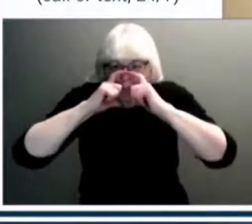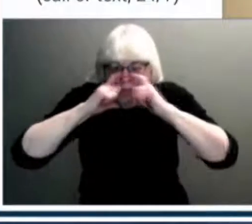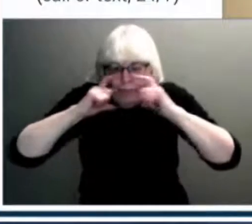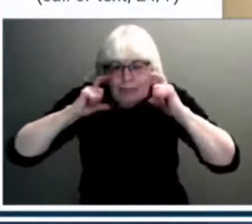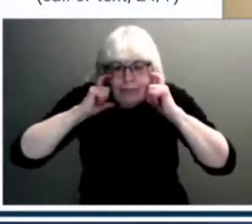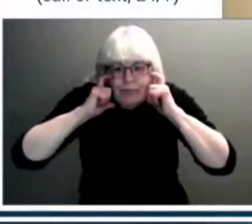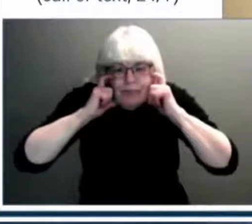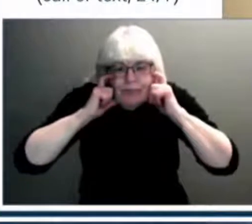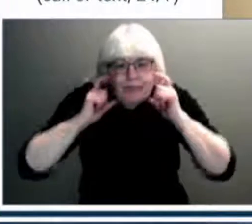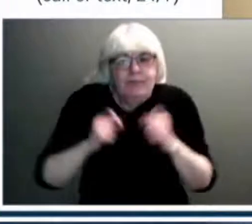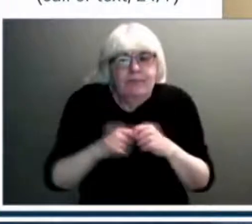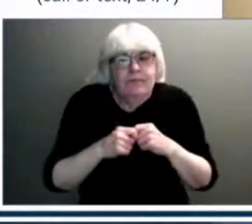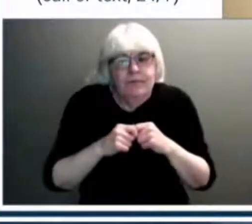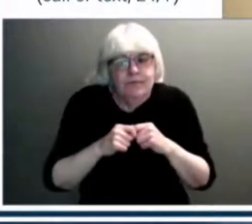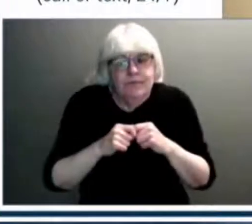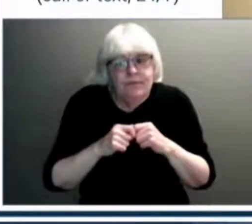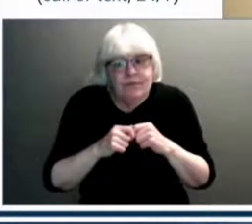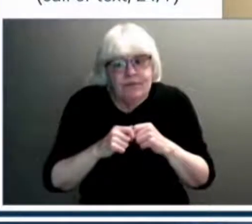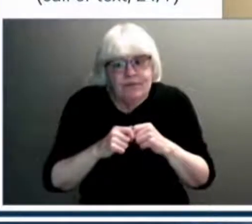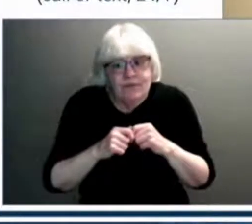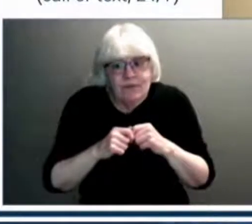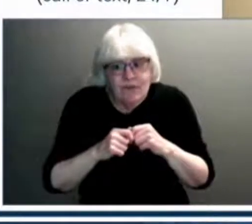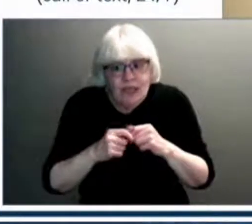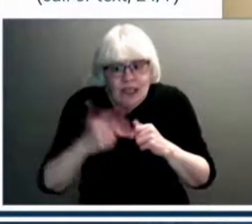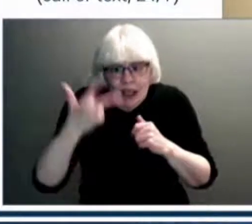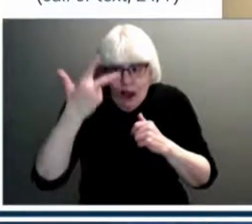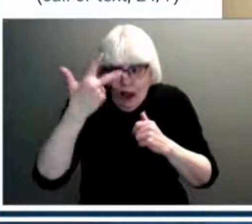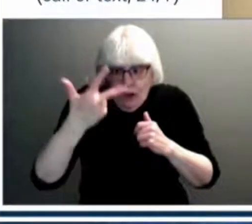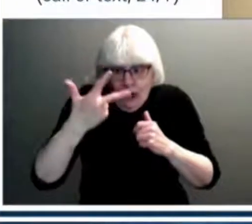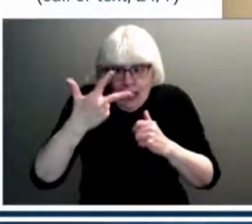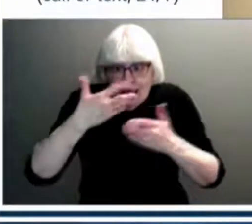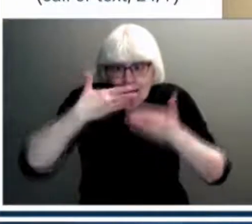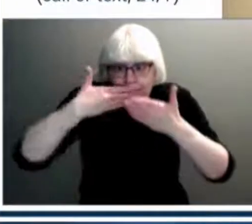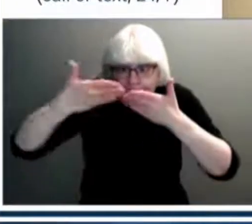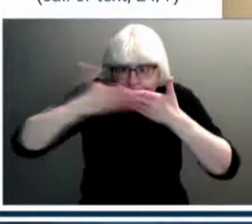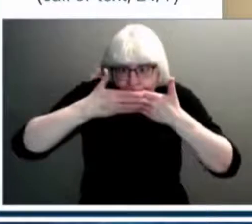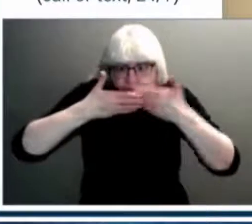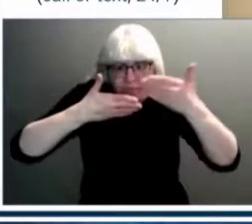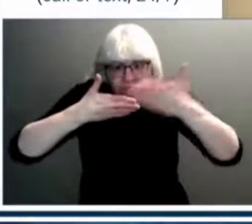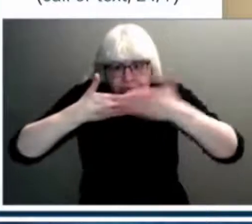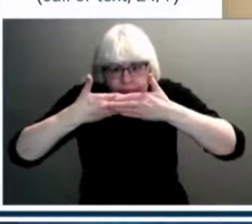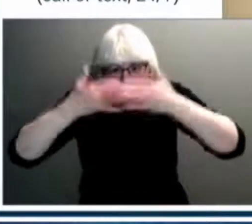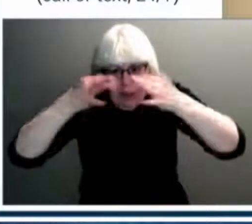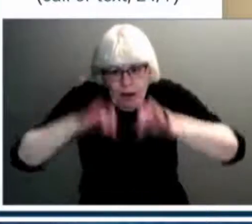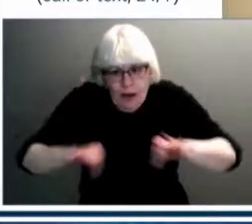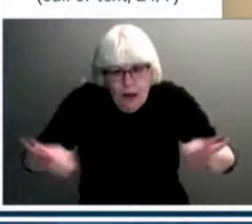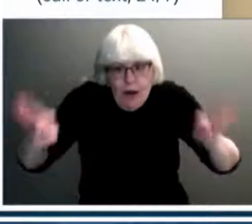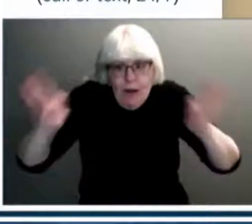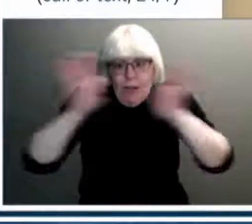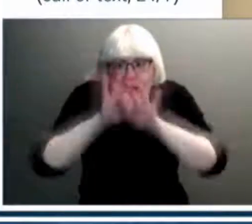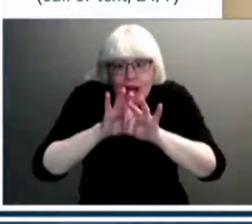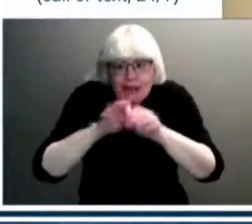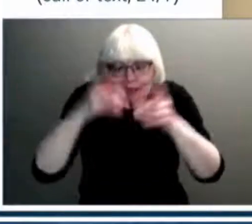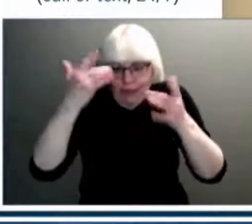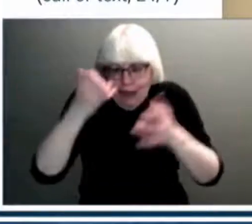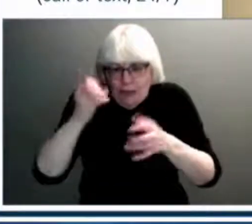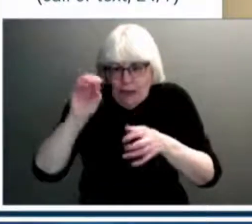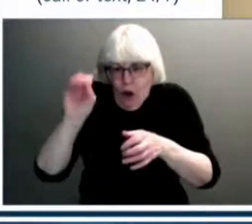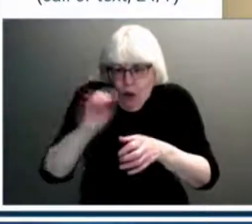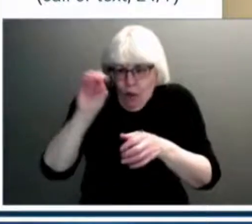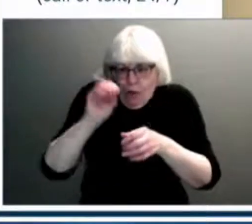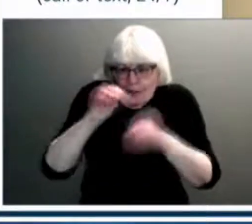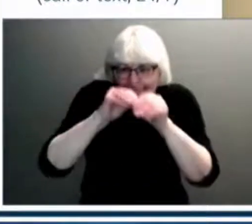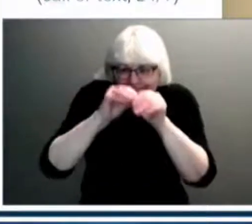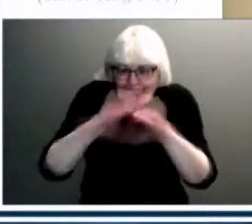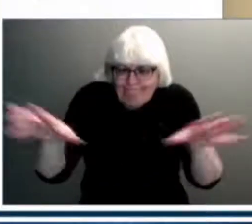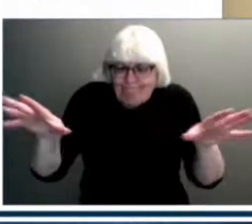Omicron, are necessary. But I keep, every time I'm asked, I have to make the point that while the type